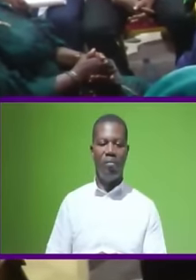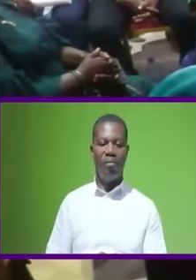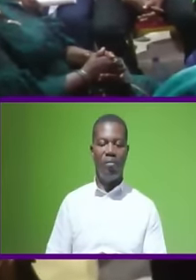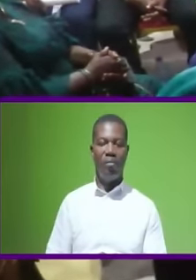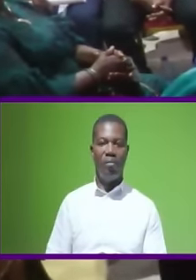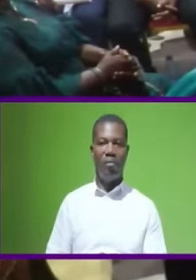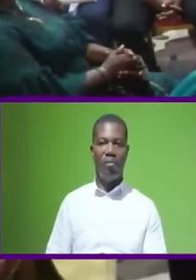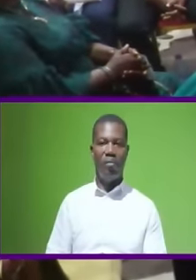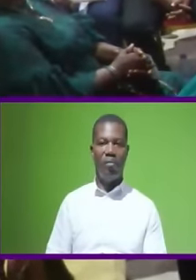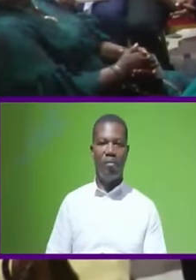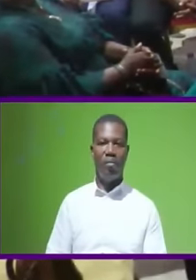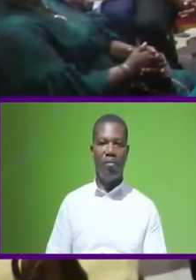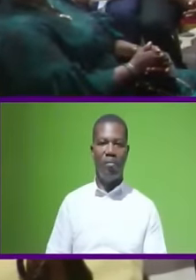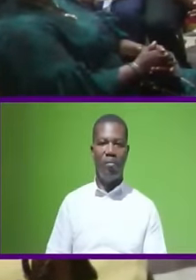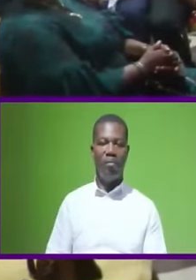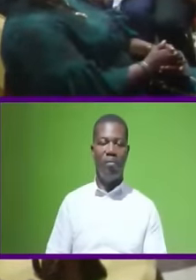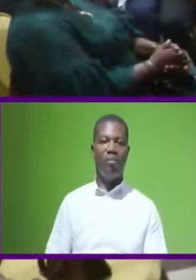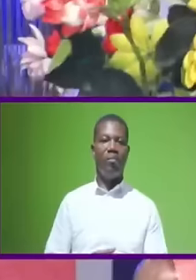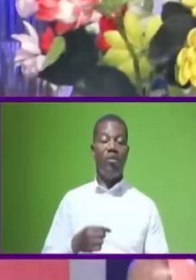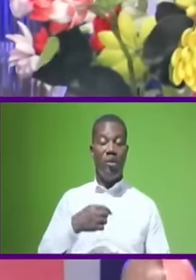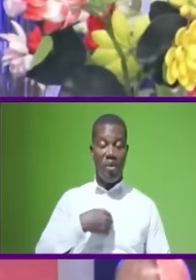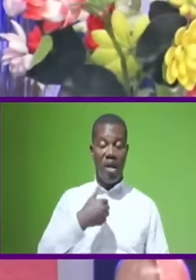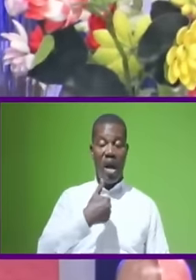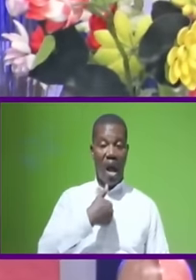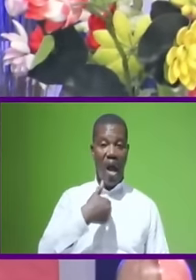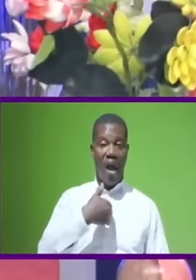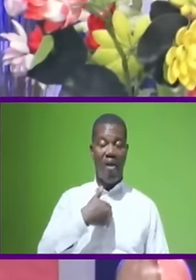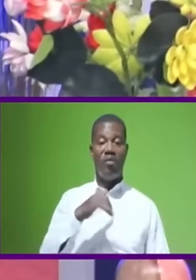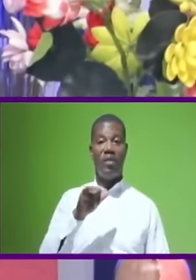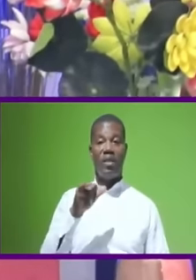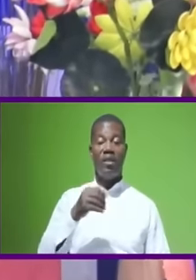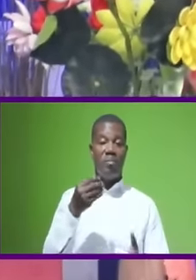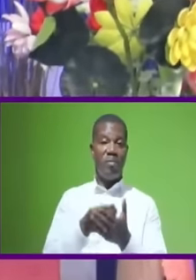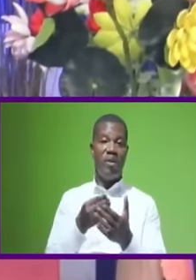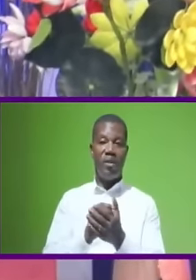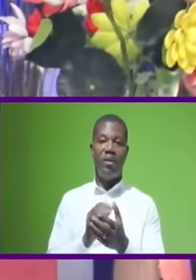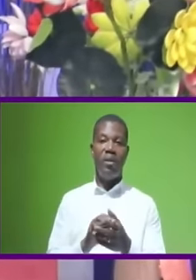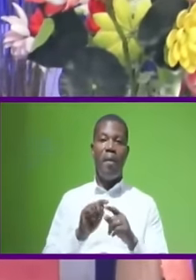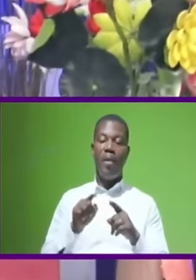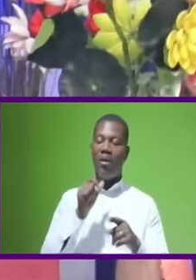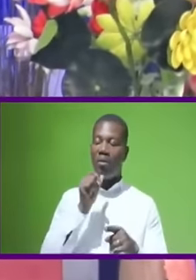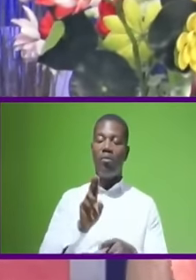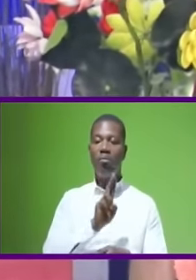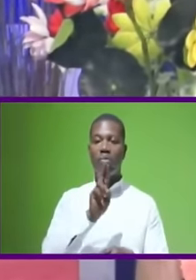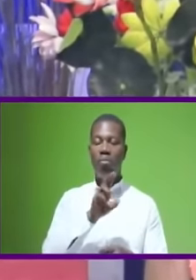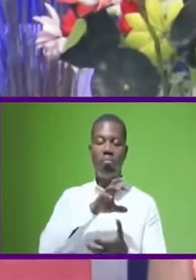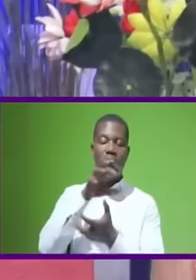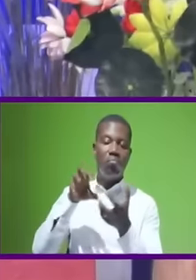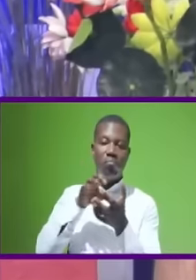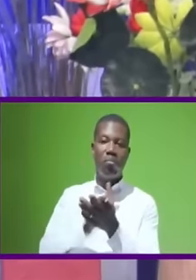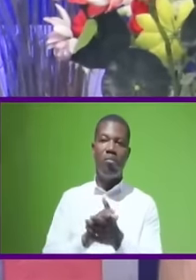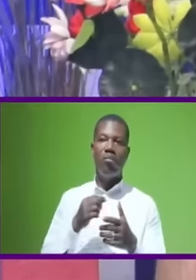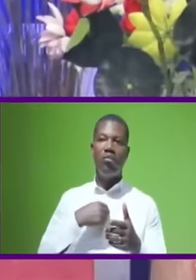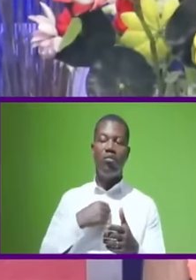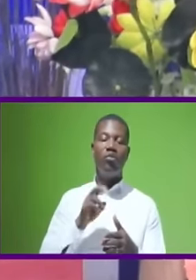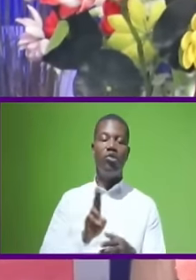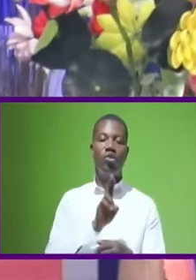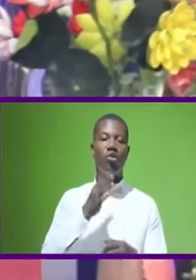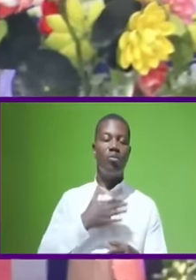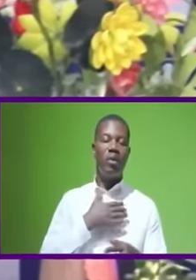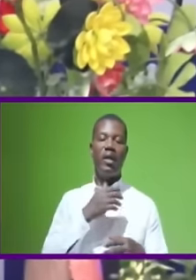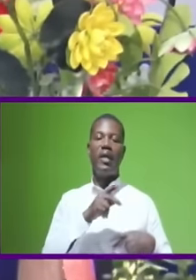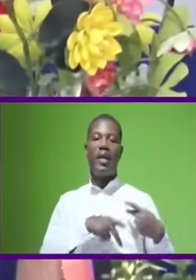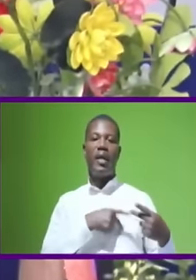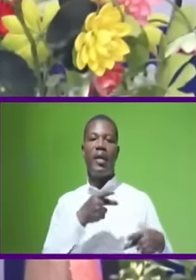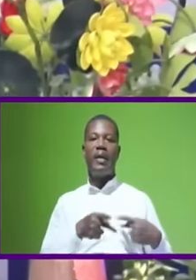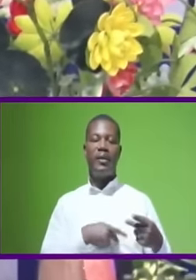charity and passion. Me was cannibi. Na mo menfa we bin frem. Me de maye moye, me de